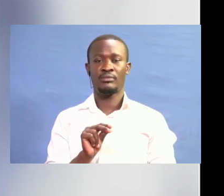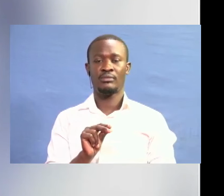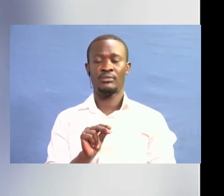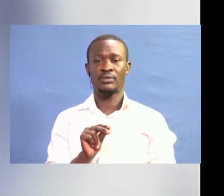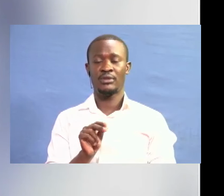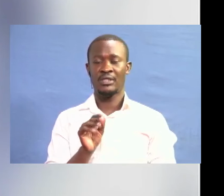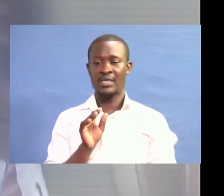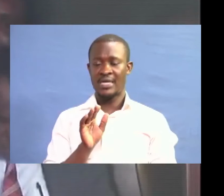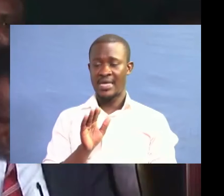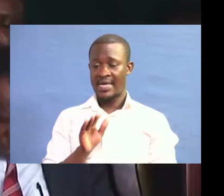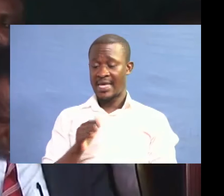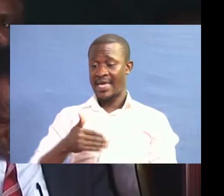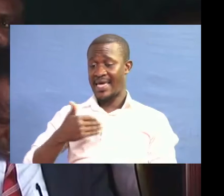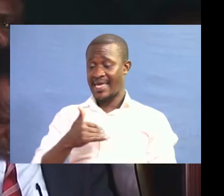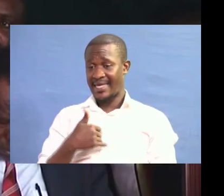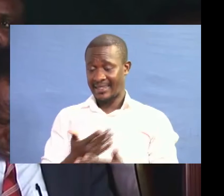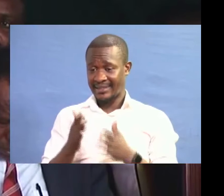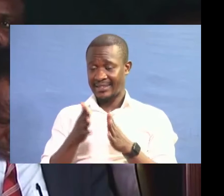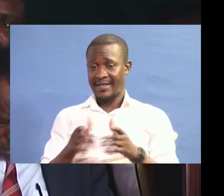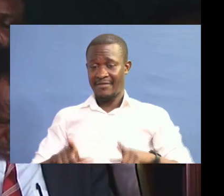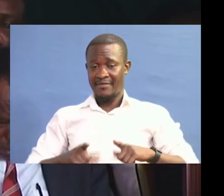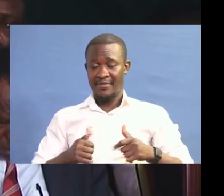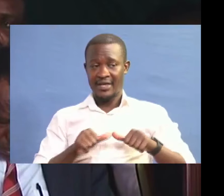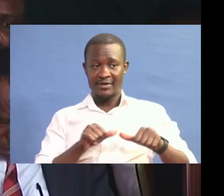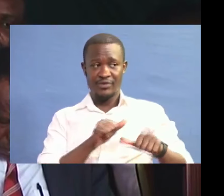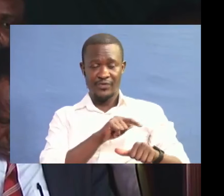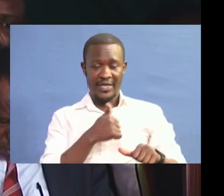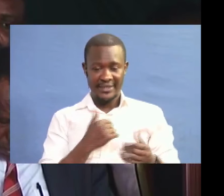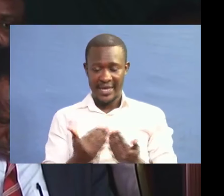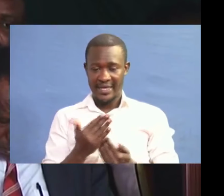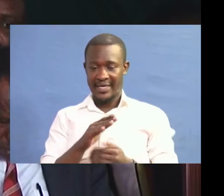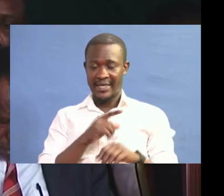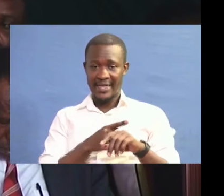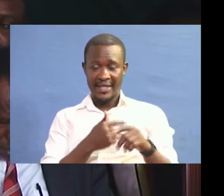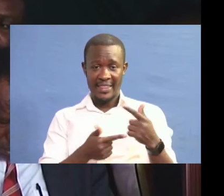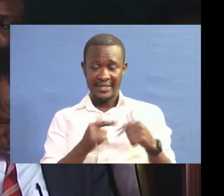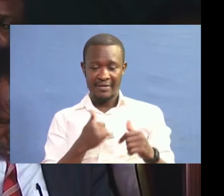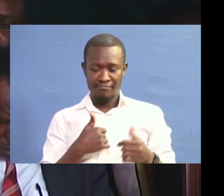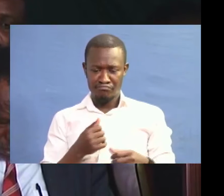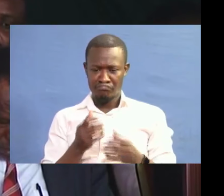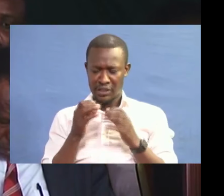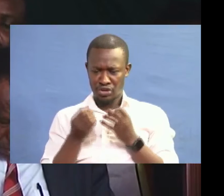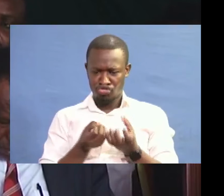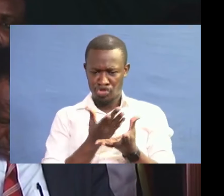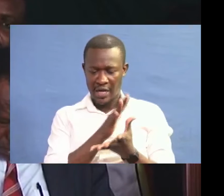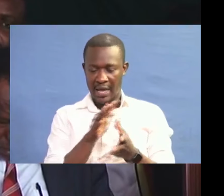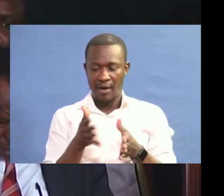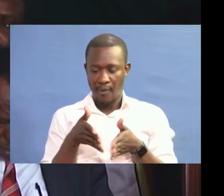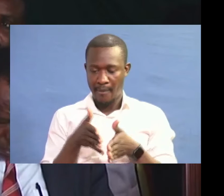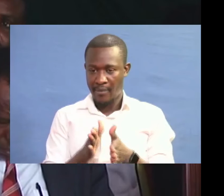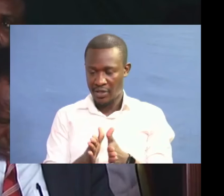his spirit remains forever intertwined with ours, a guiding light that illuminates our path through the